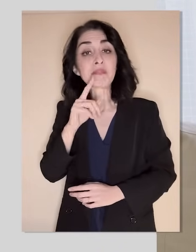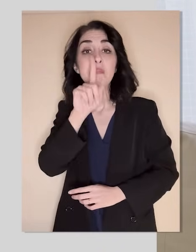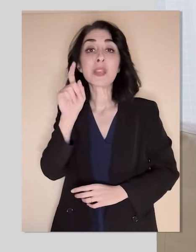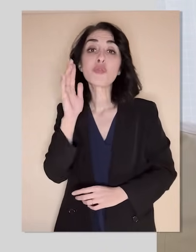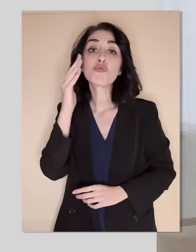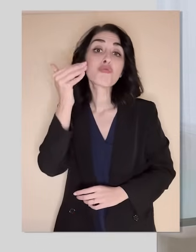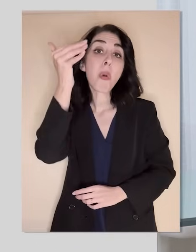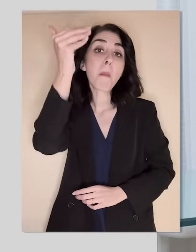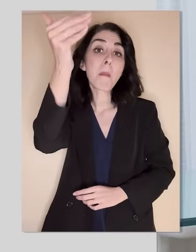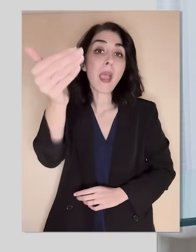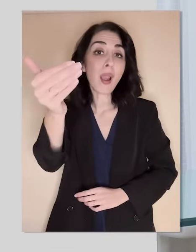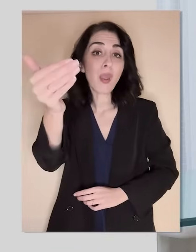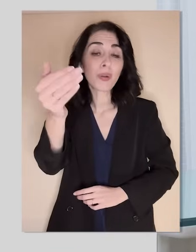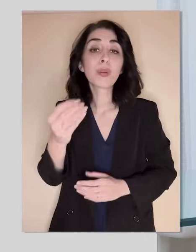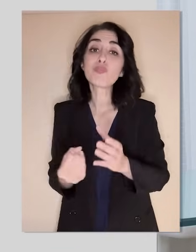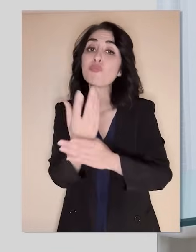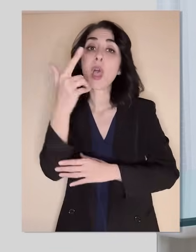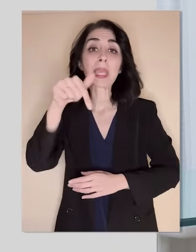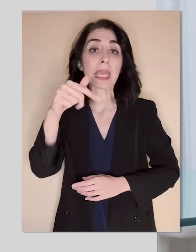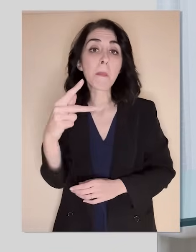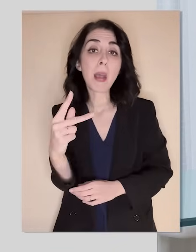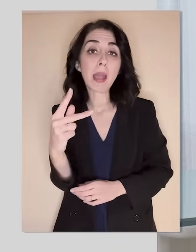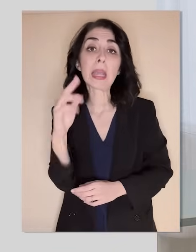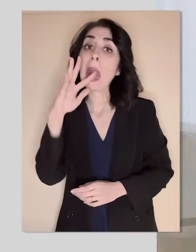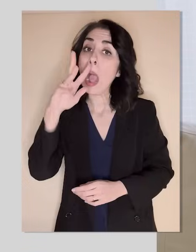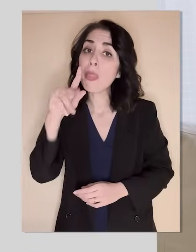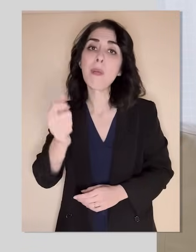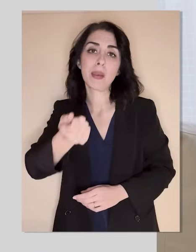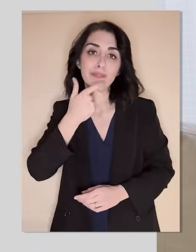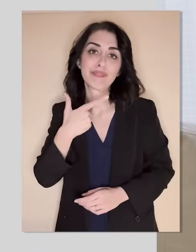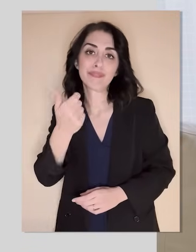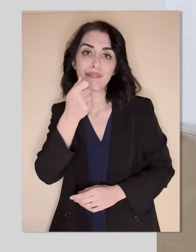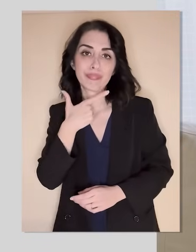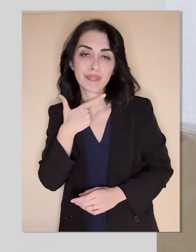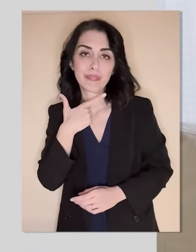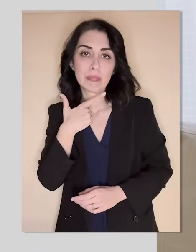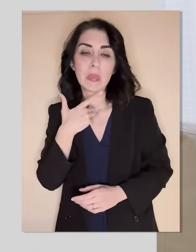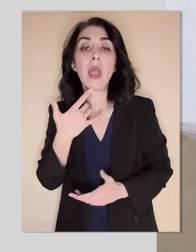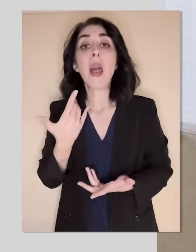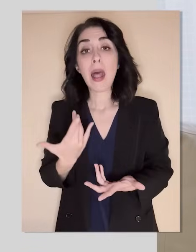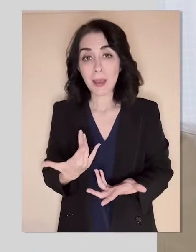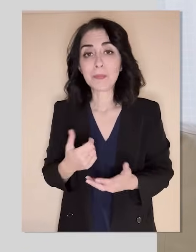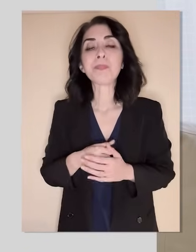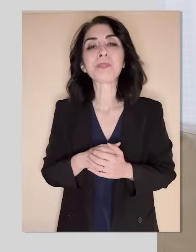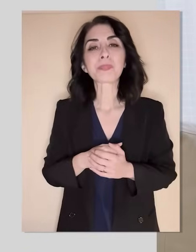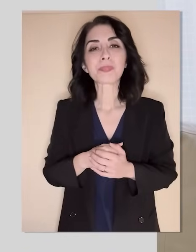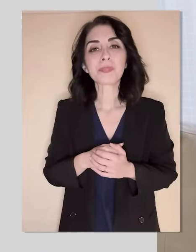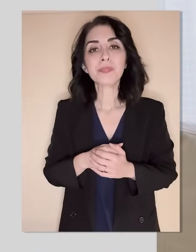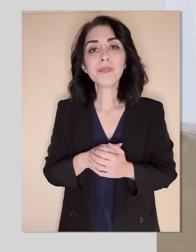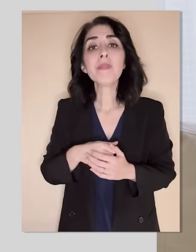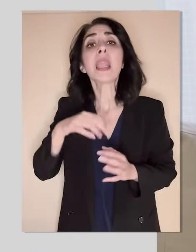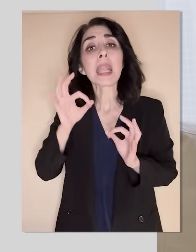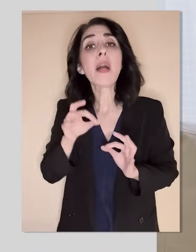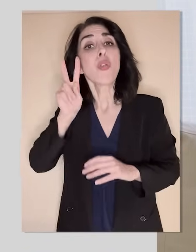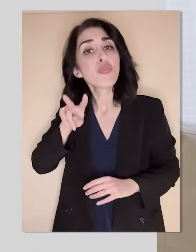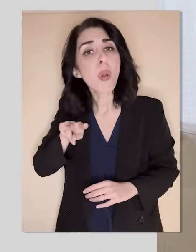one that's taking one tablet every day, but it's not frequent, but it's at least once every other day, and